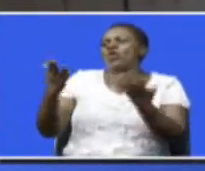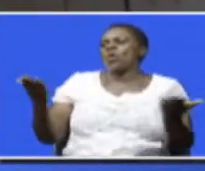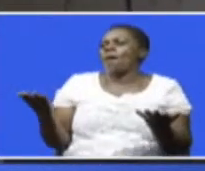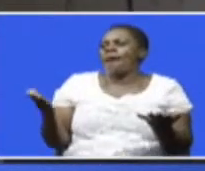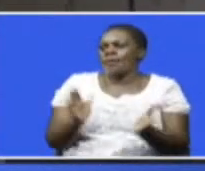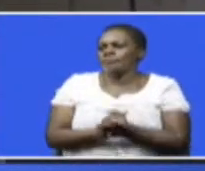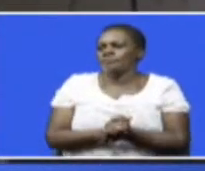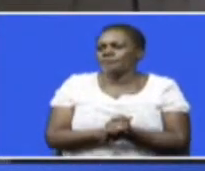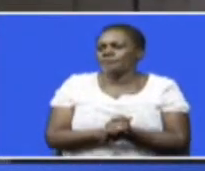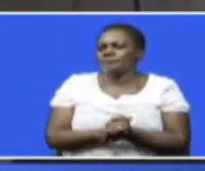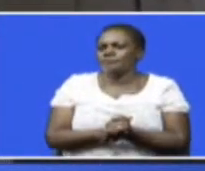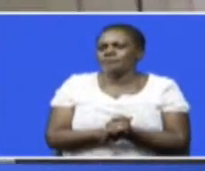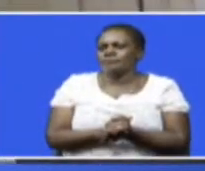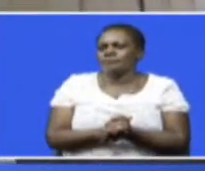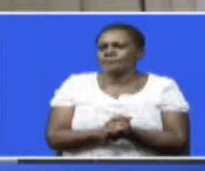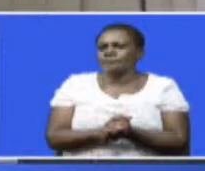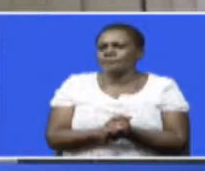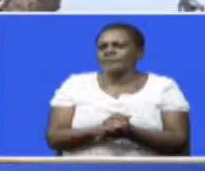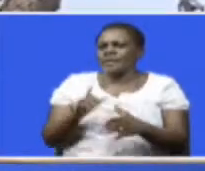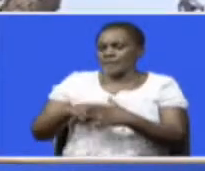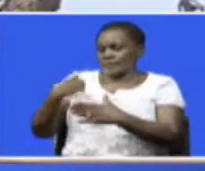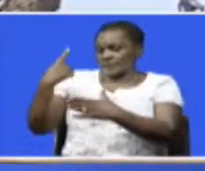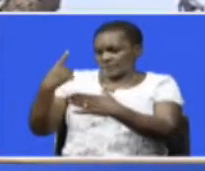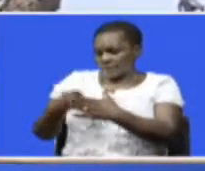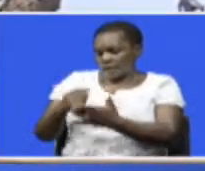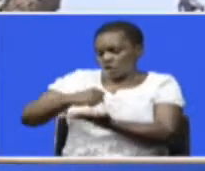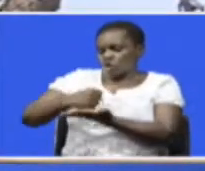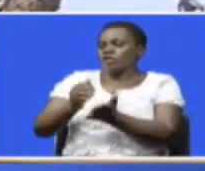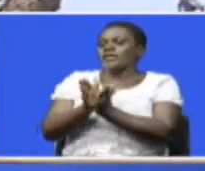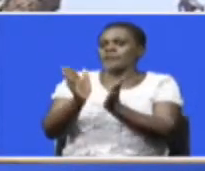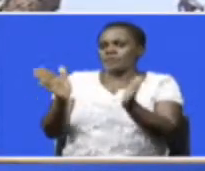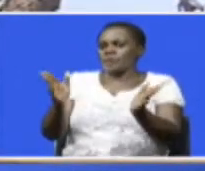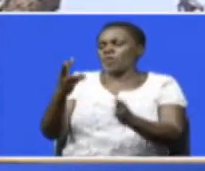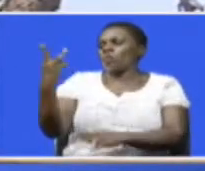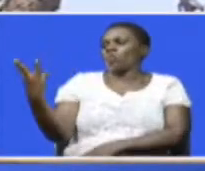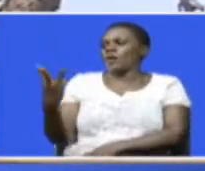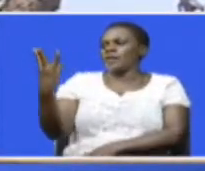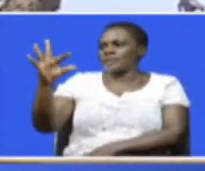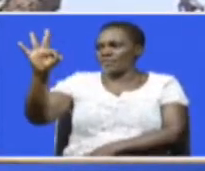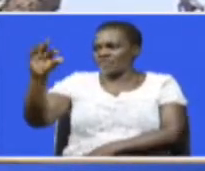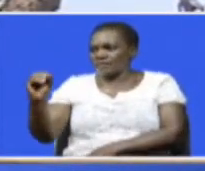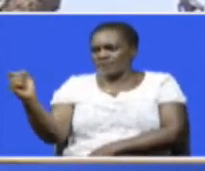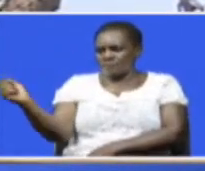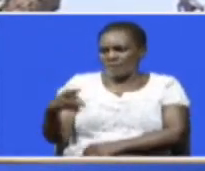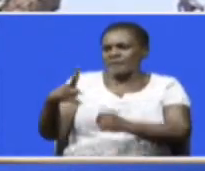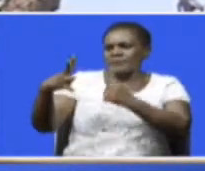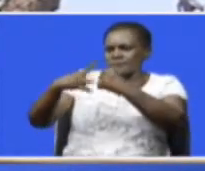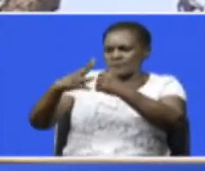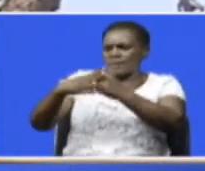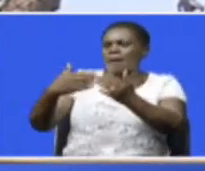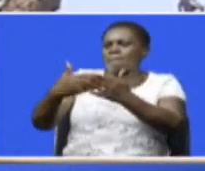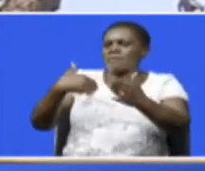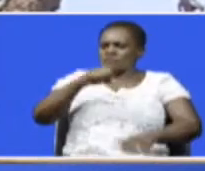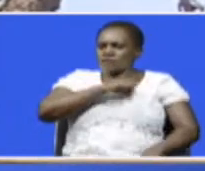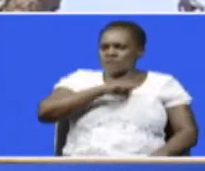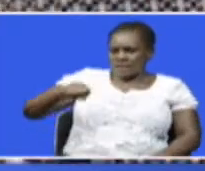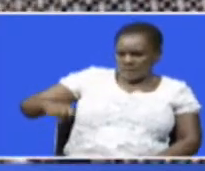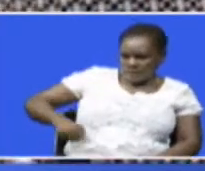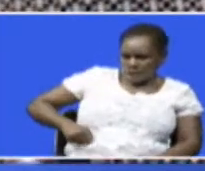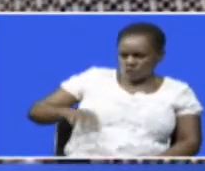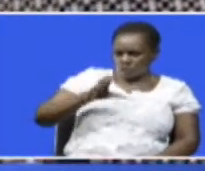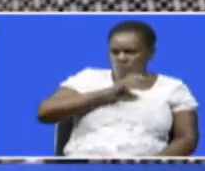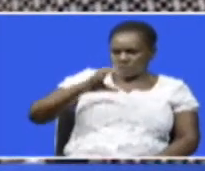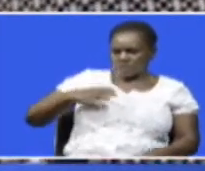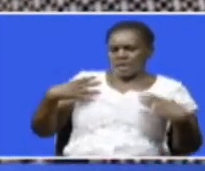shillings. And then the Auditor General came on Wednesday, 30th of September, before the Senate Committee on